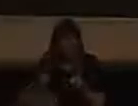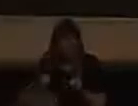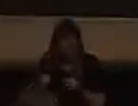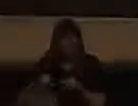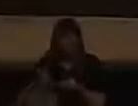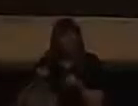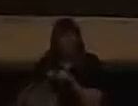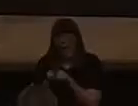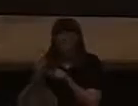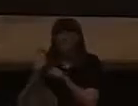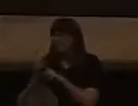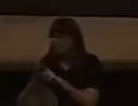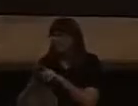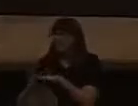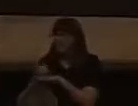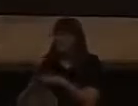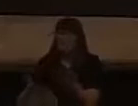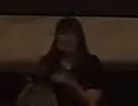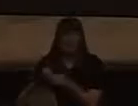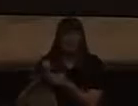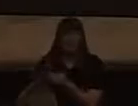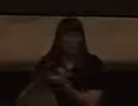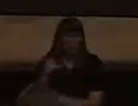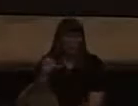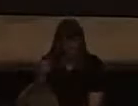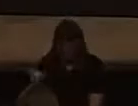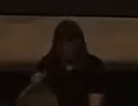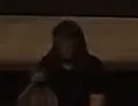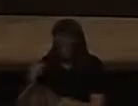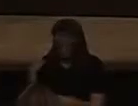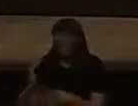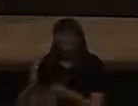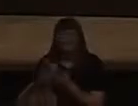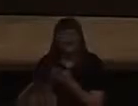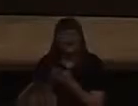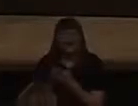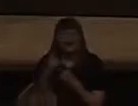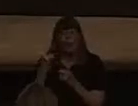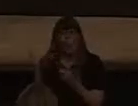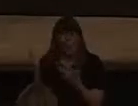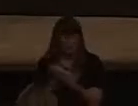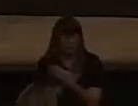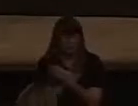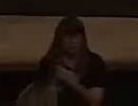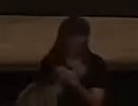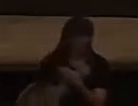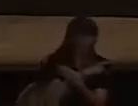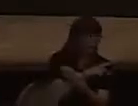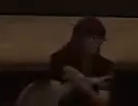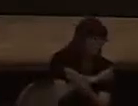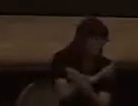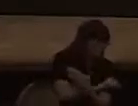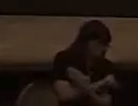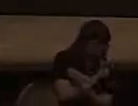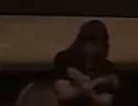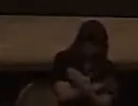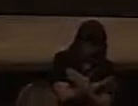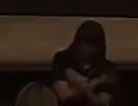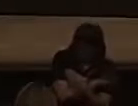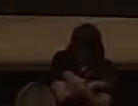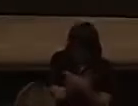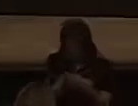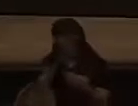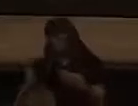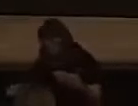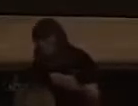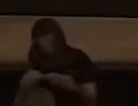cultural institution in New York City, realizing that on one end of the spectrum we have physical disability, and on the other